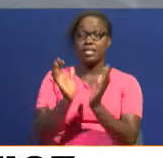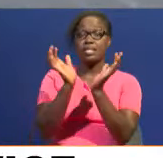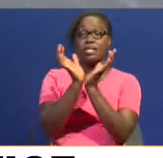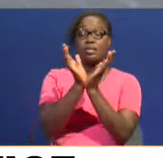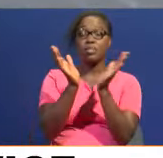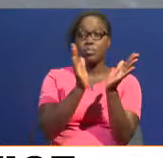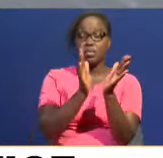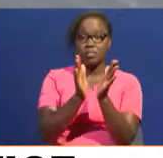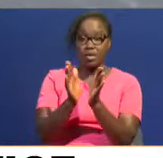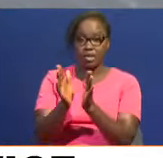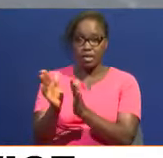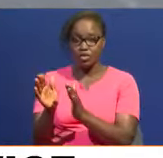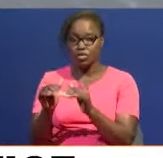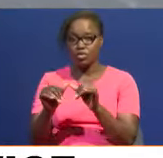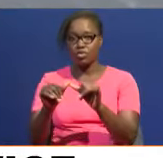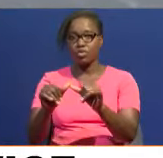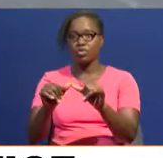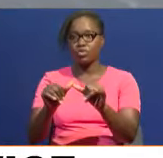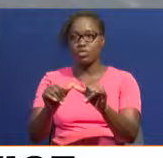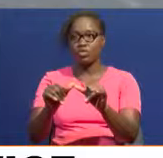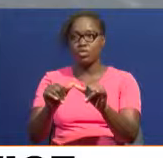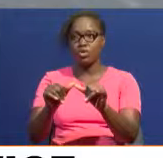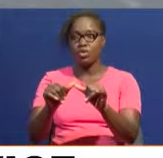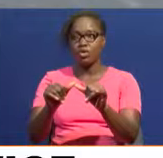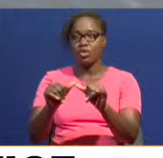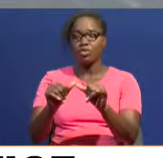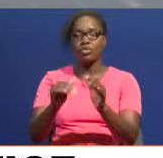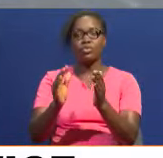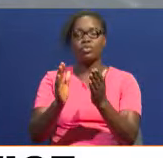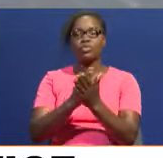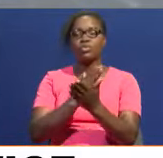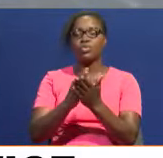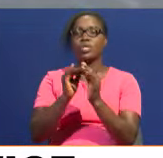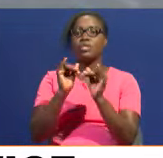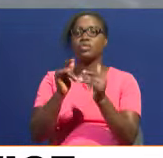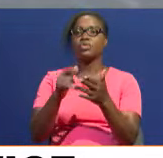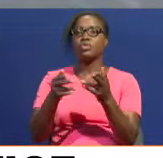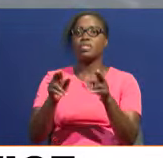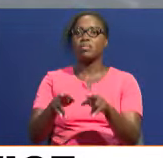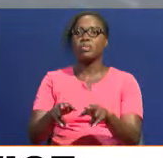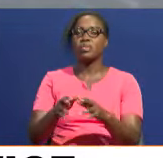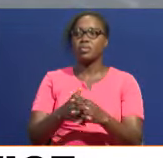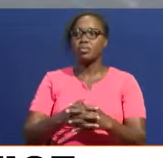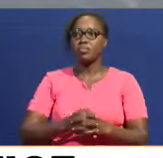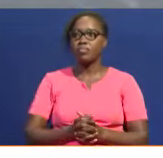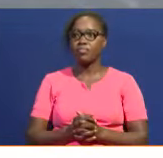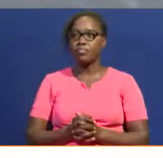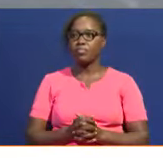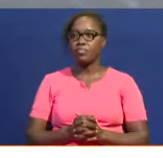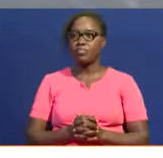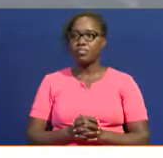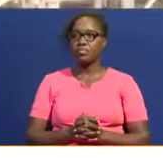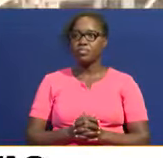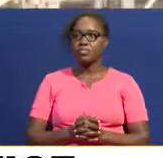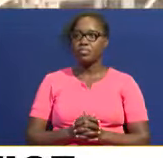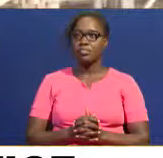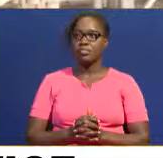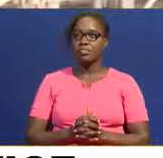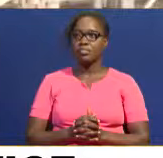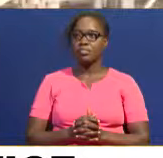where preparations are underway, to give us an update of what's currently happening.